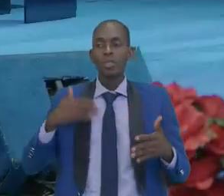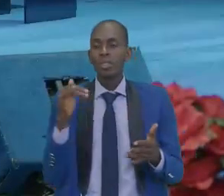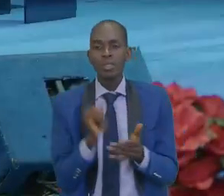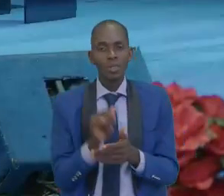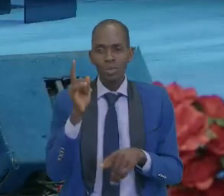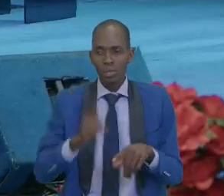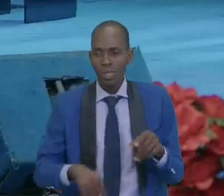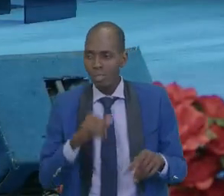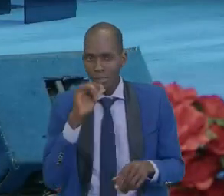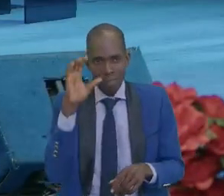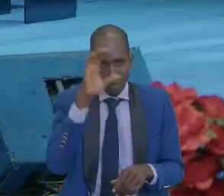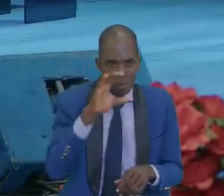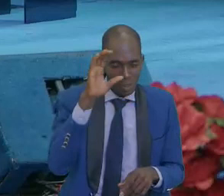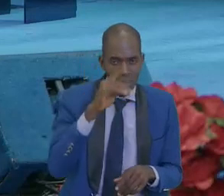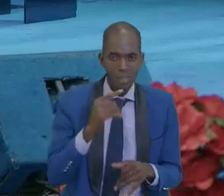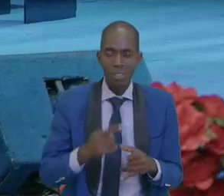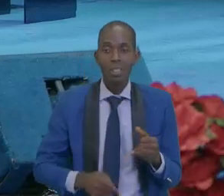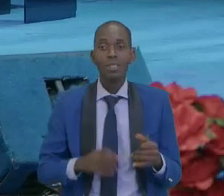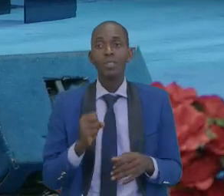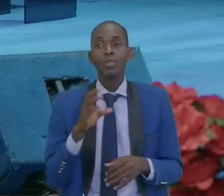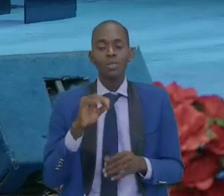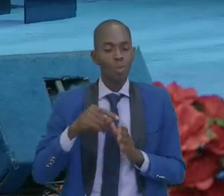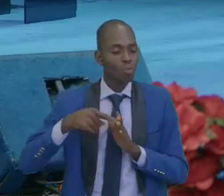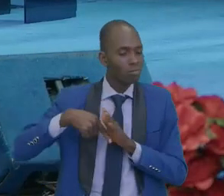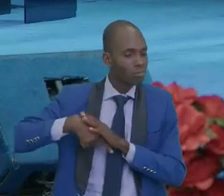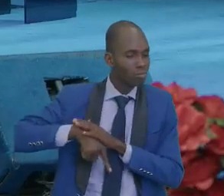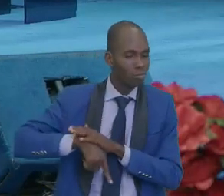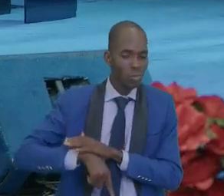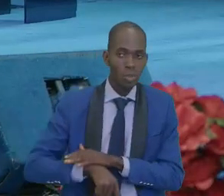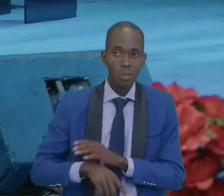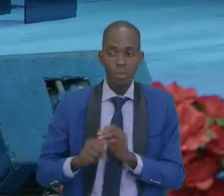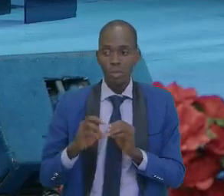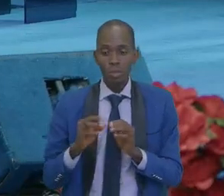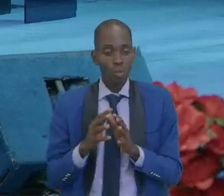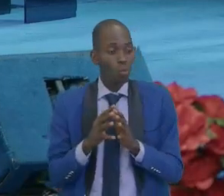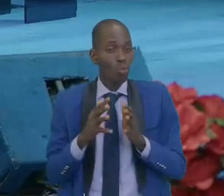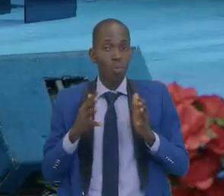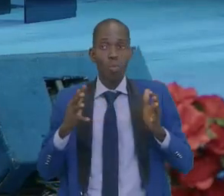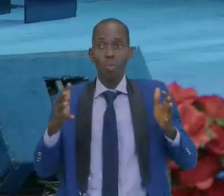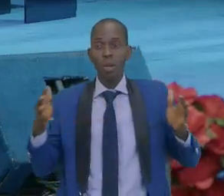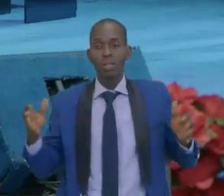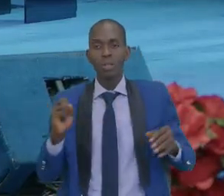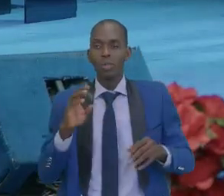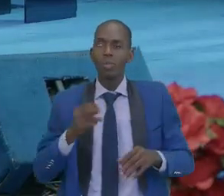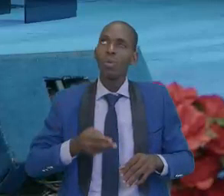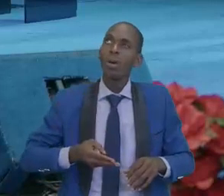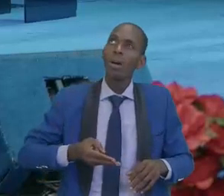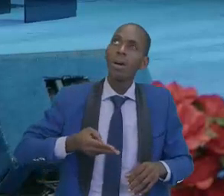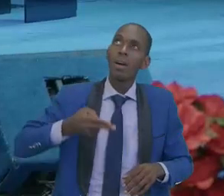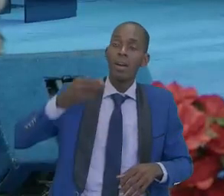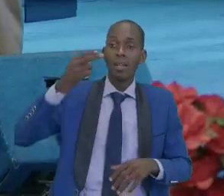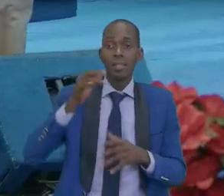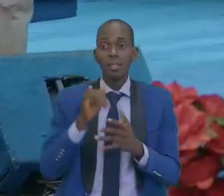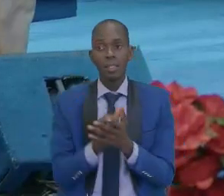unsearchable. So deep, so wide, so high, that